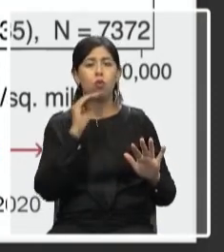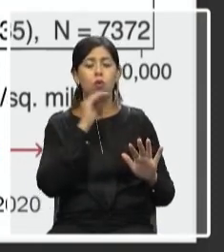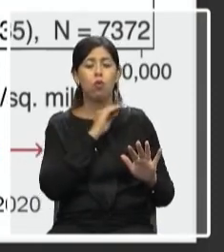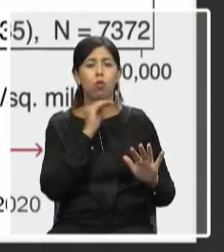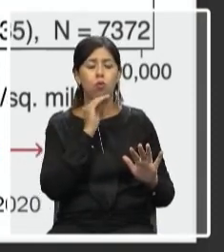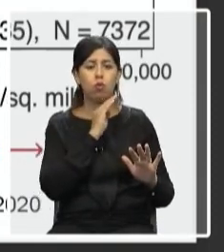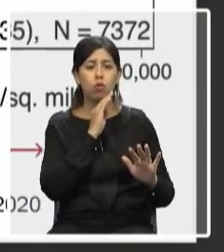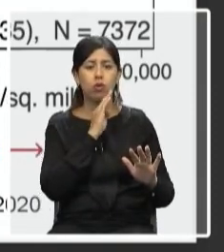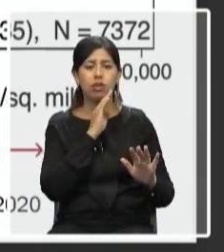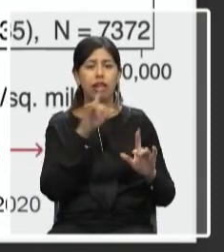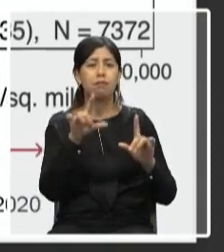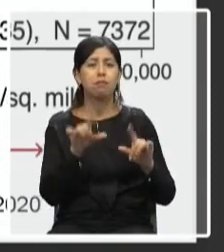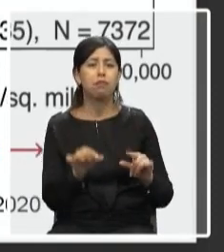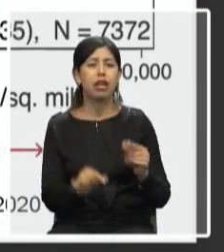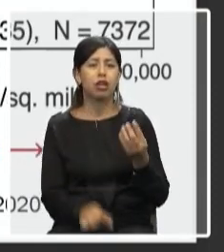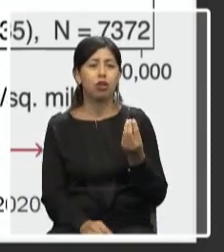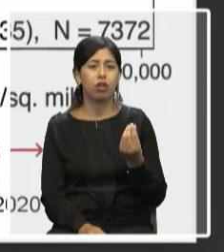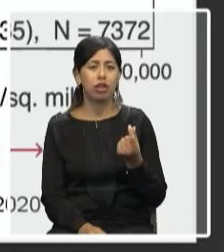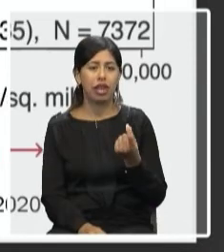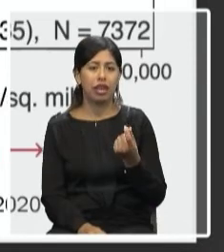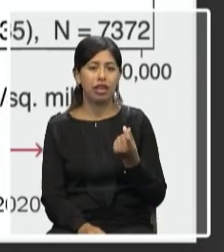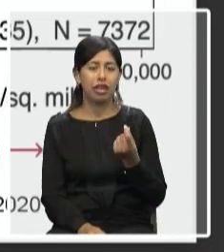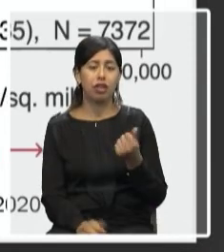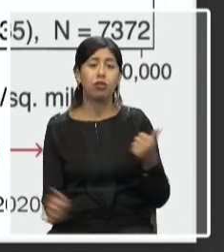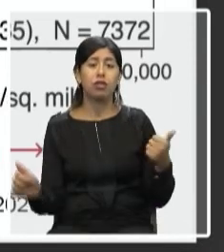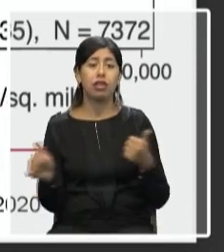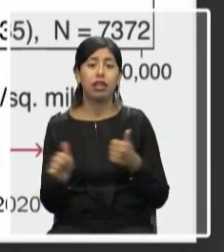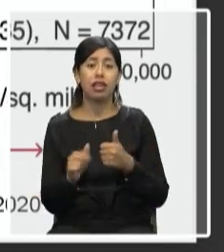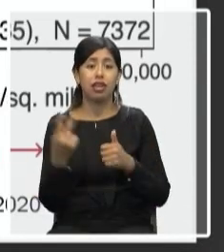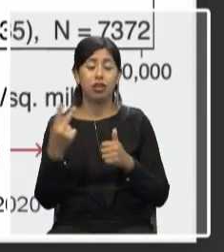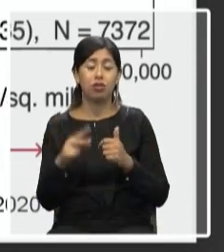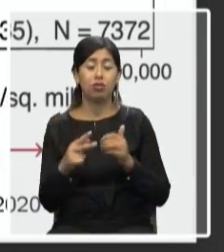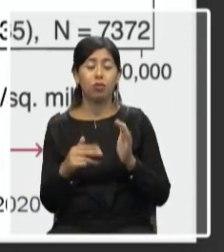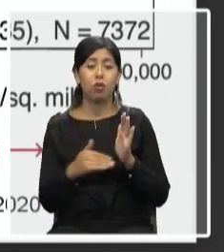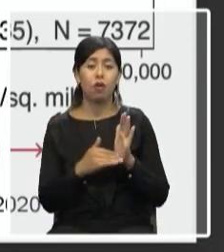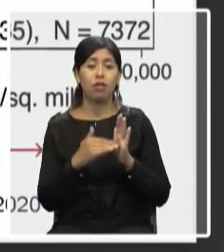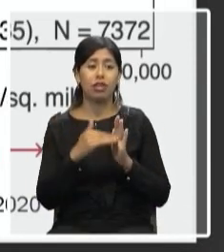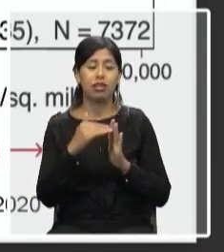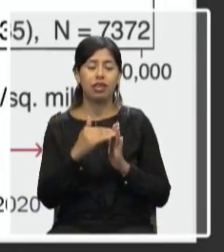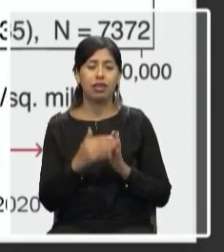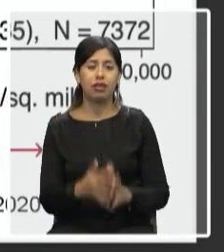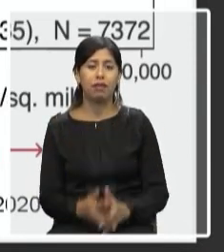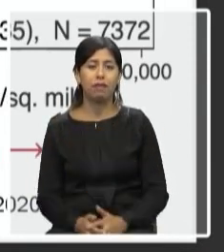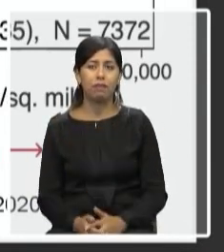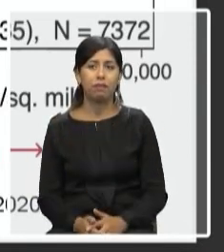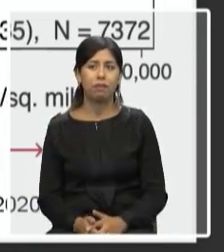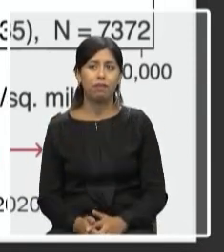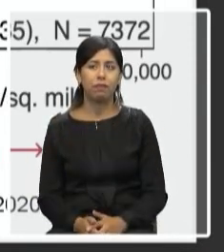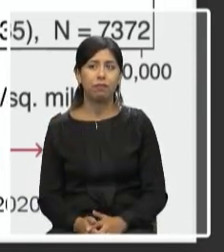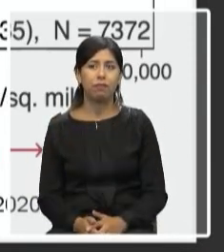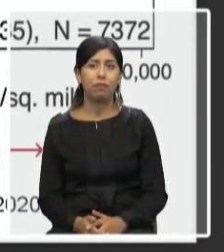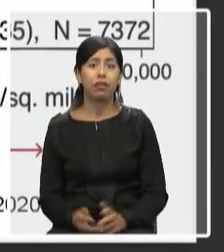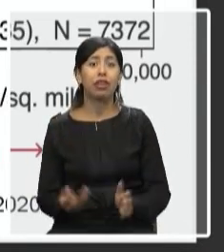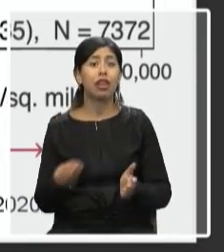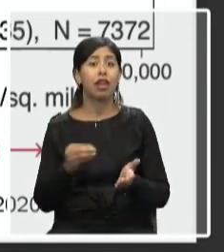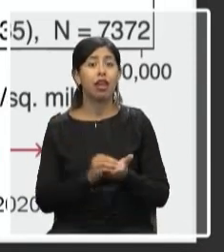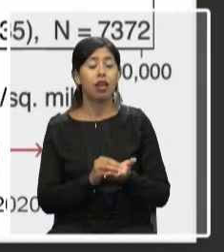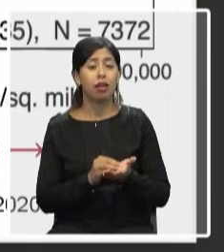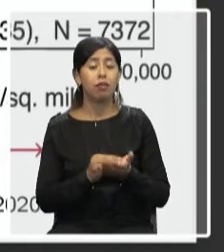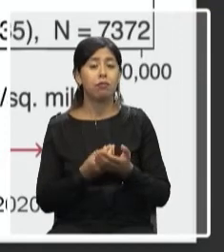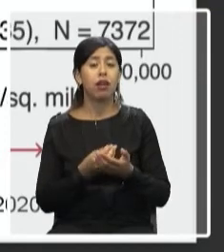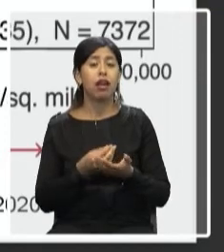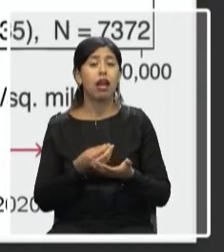They spend money on, on food, on coffee, on transportation, on entertainment, on